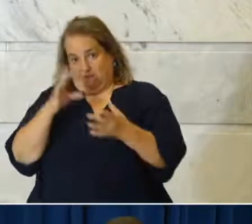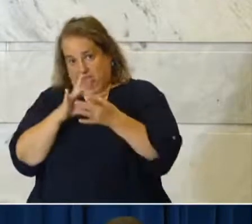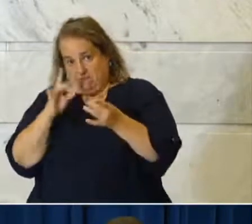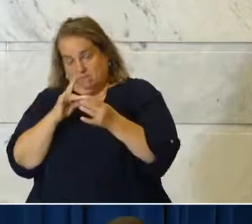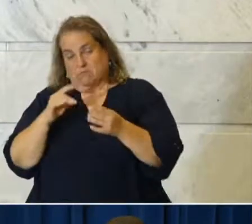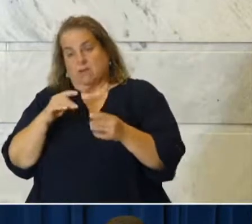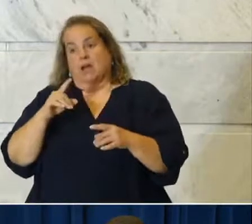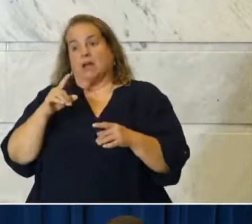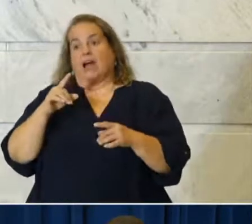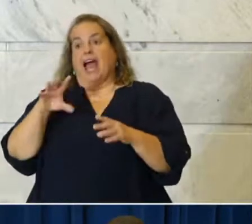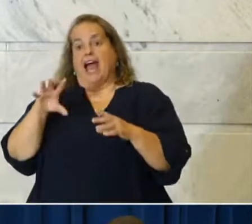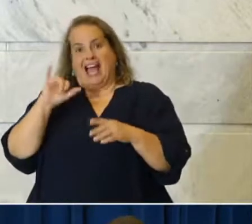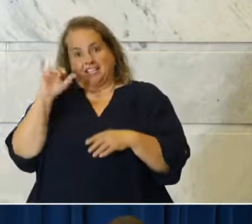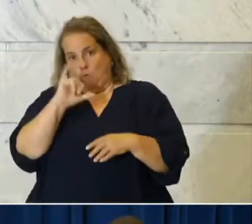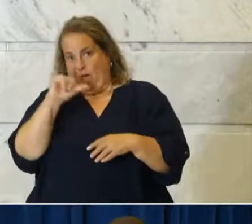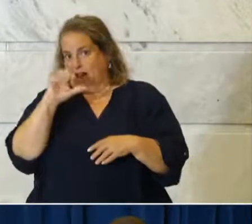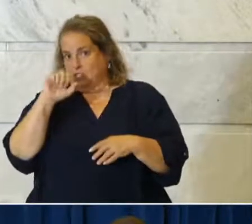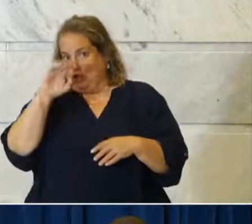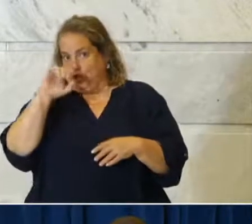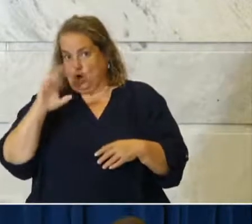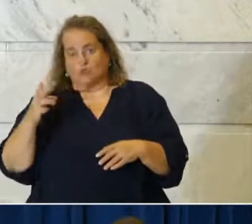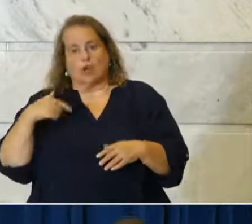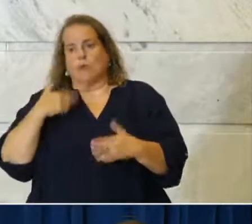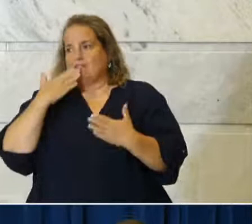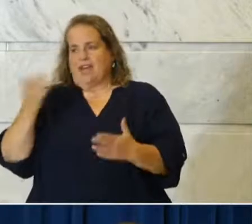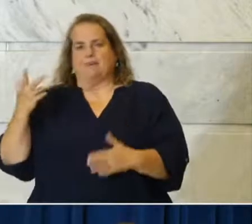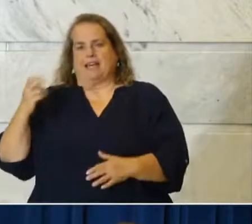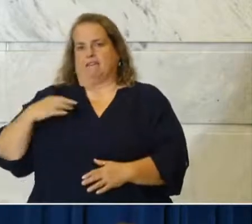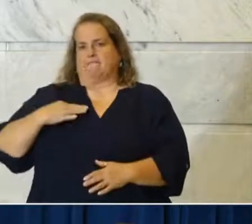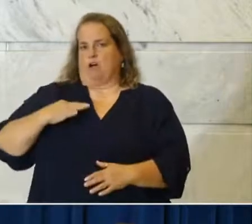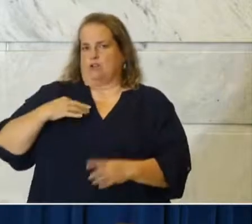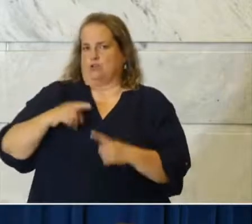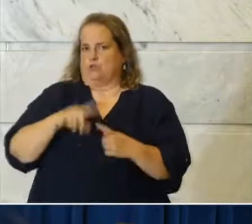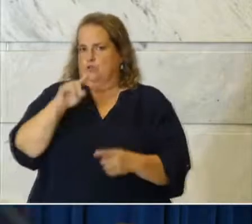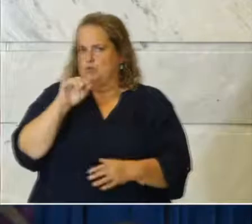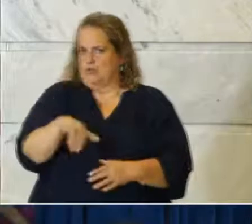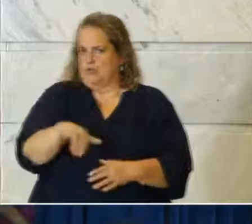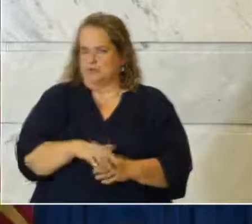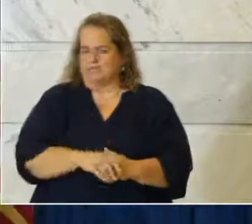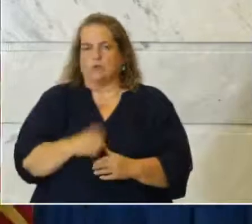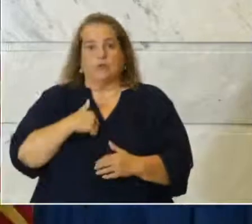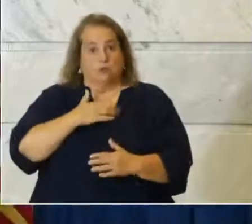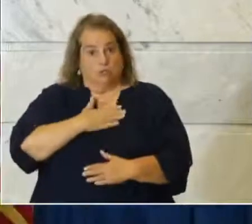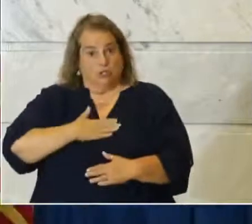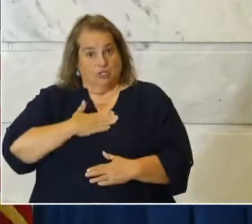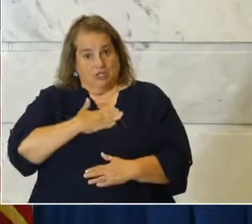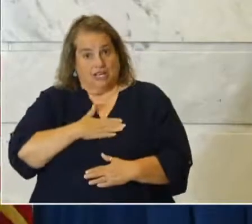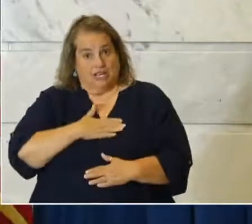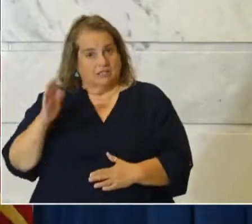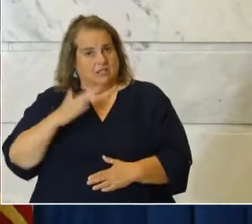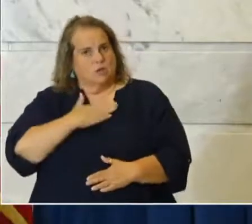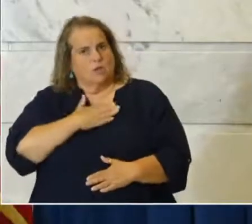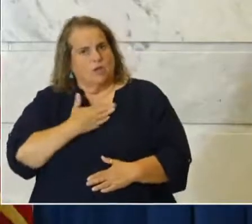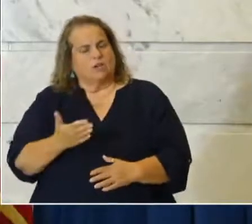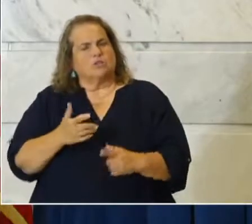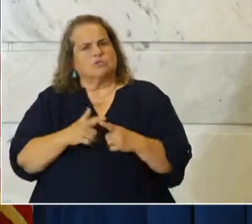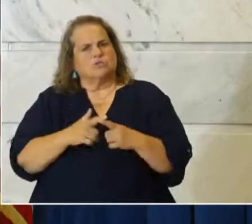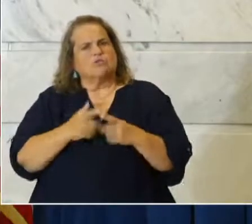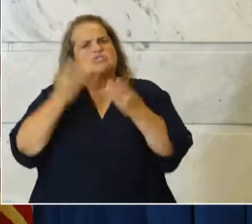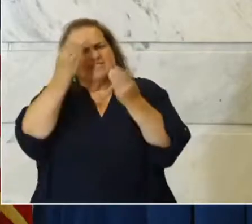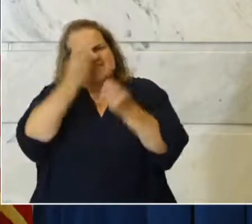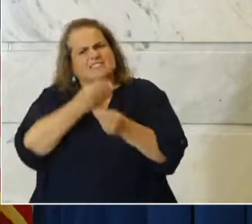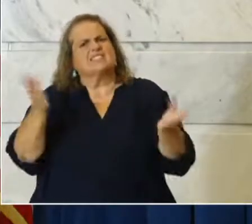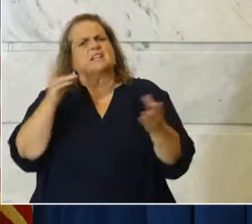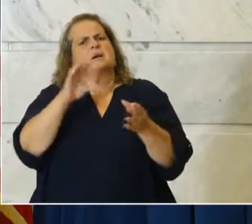want to thank him. He volunteered to do this. And we appreciate his willingness to get out there and to get